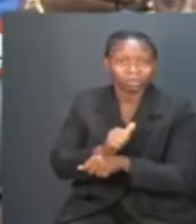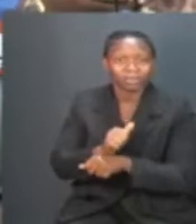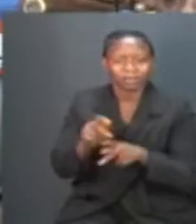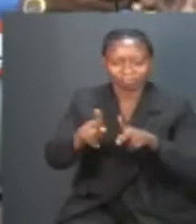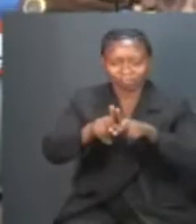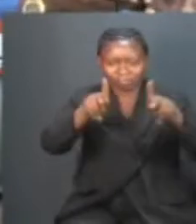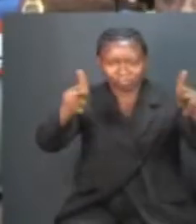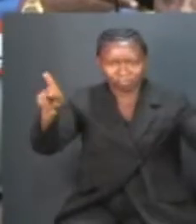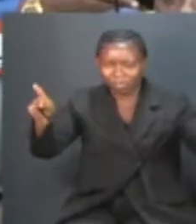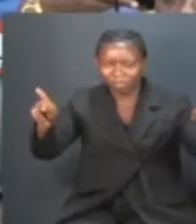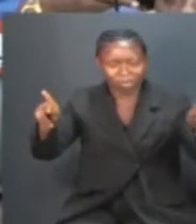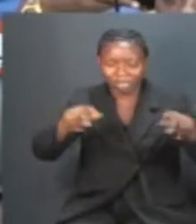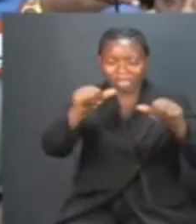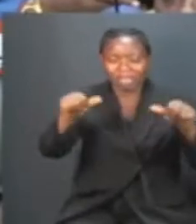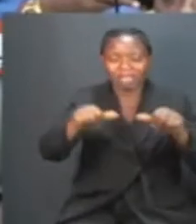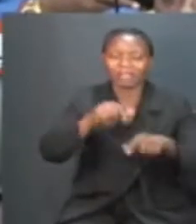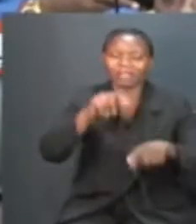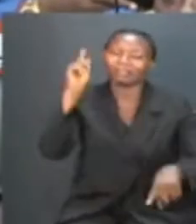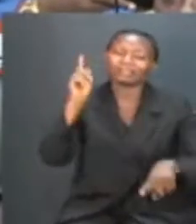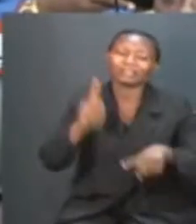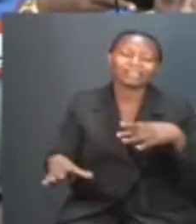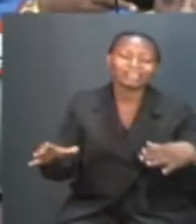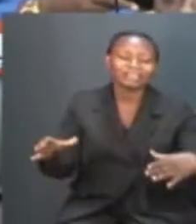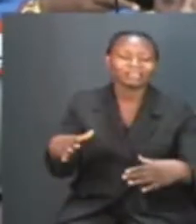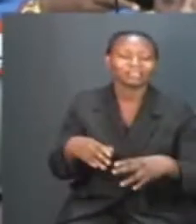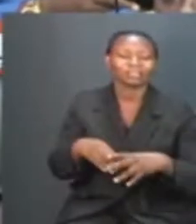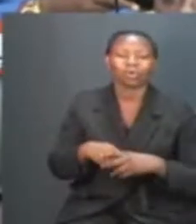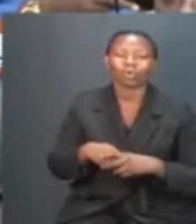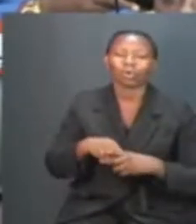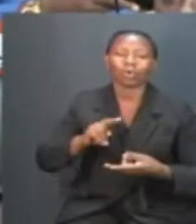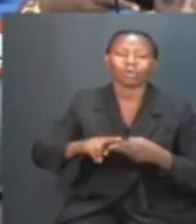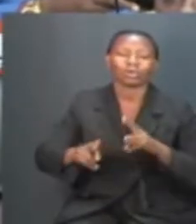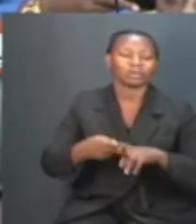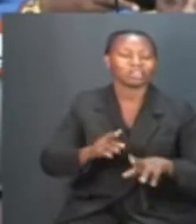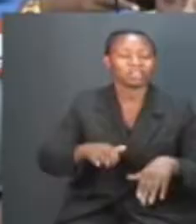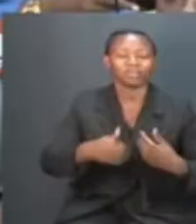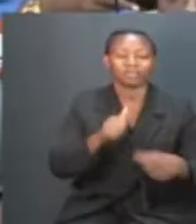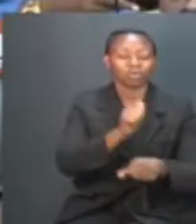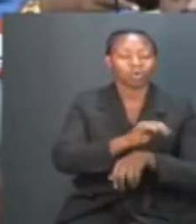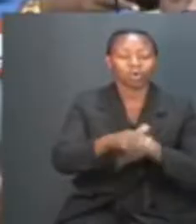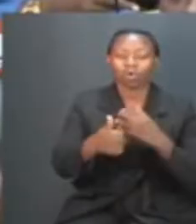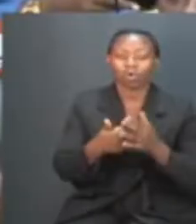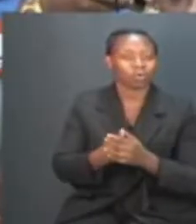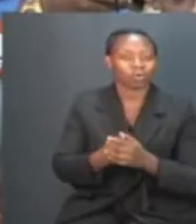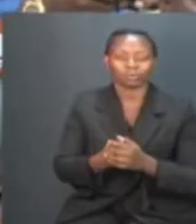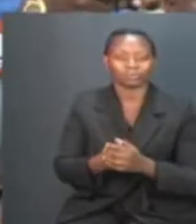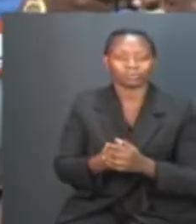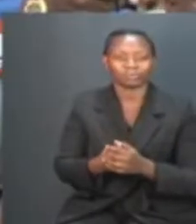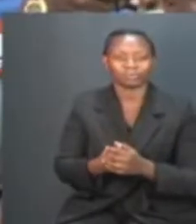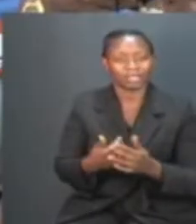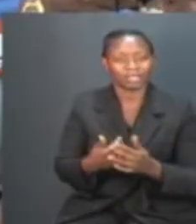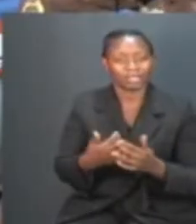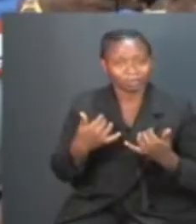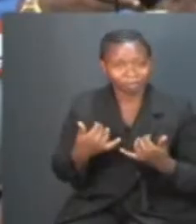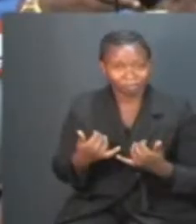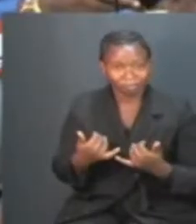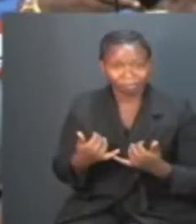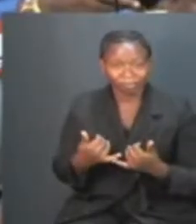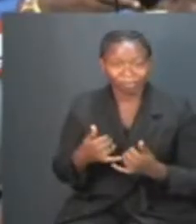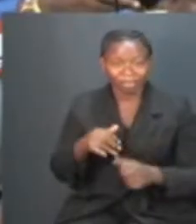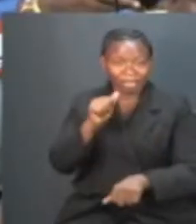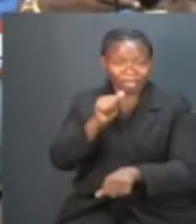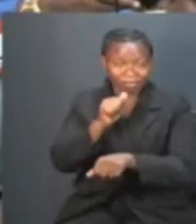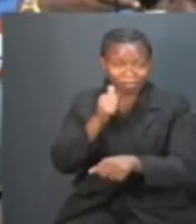sector cannot absorb these huge numbers that we're talking about. Again, in moving beyond even what the maker of